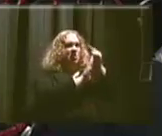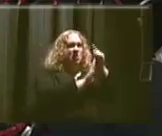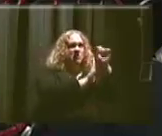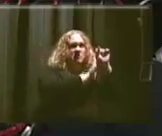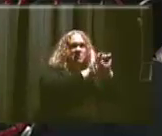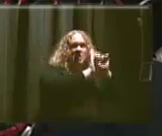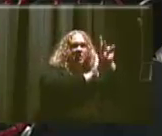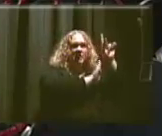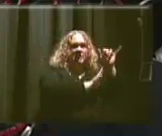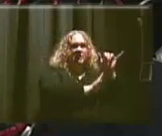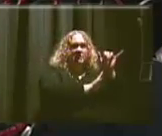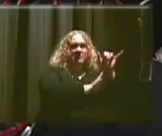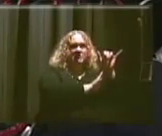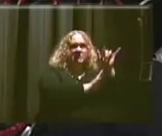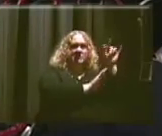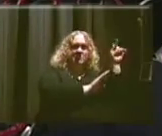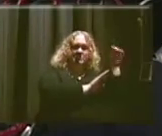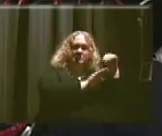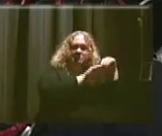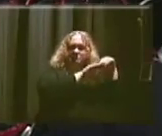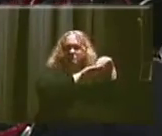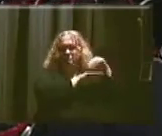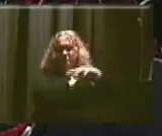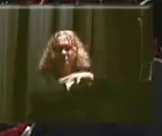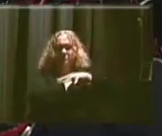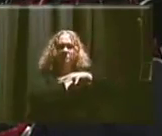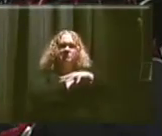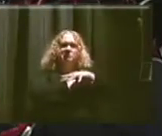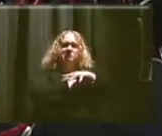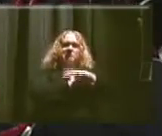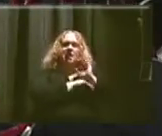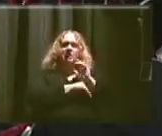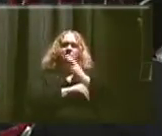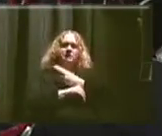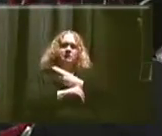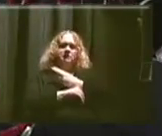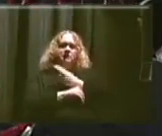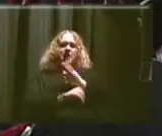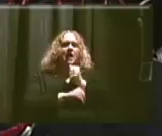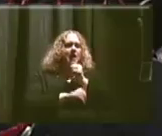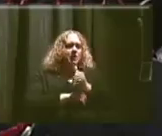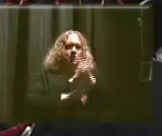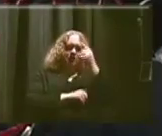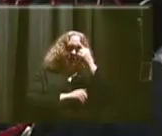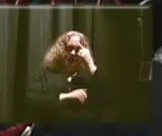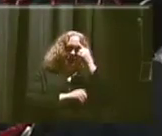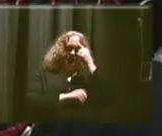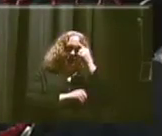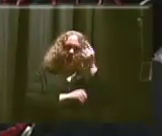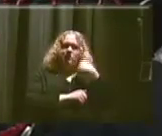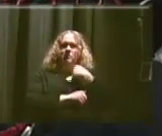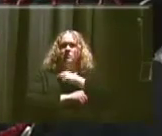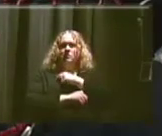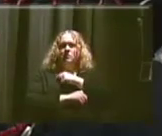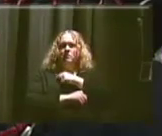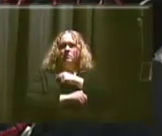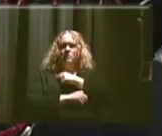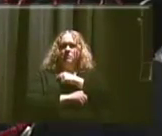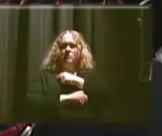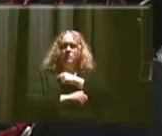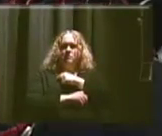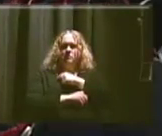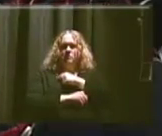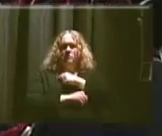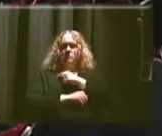about the work of the district. I'm not talking about a performance evaluation, and have to go away and think about it for